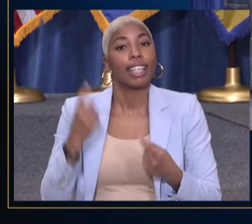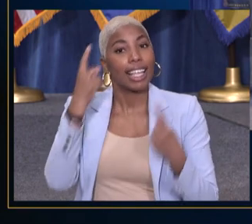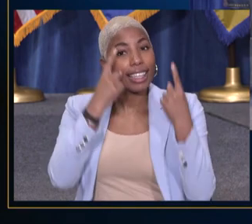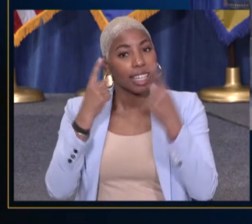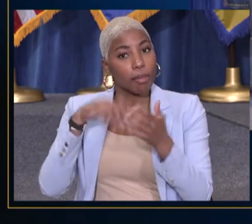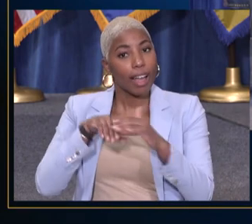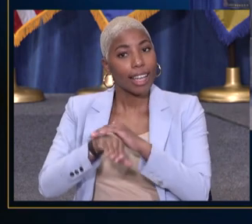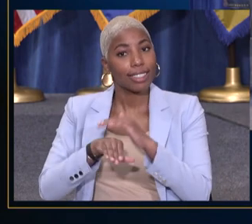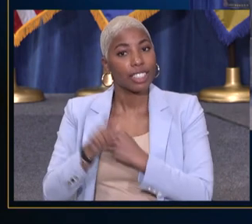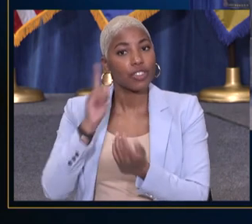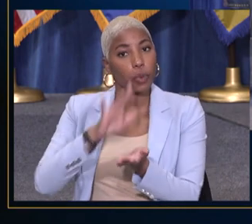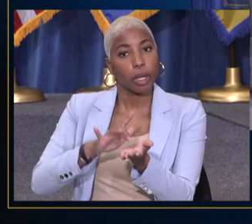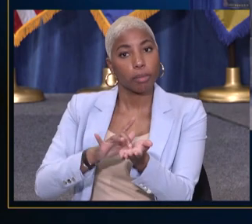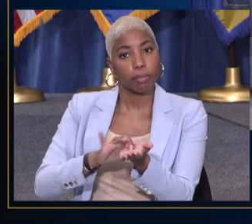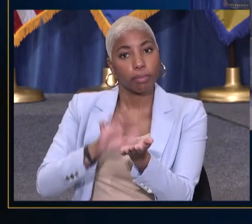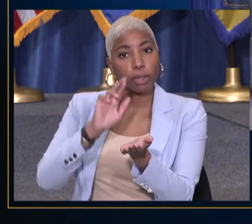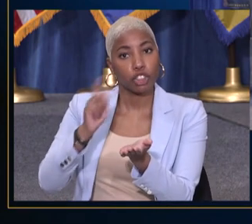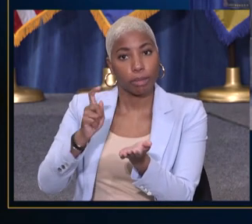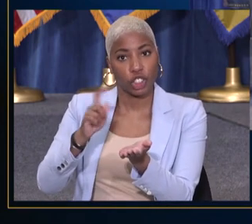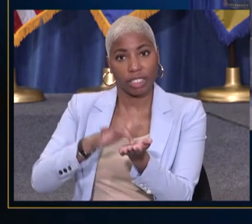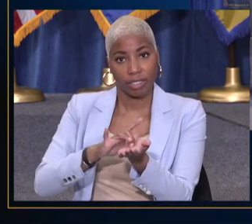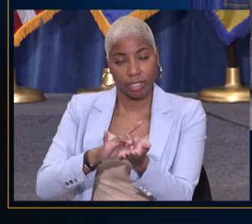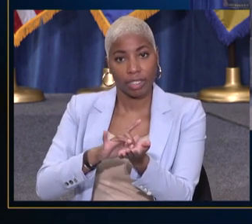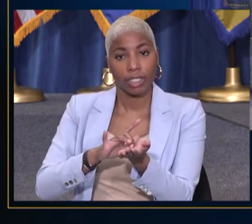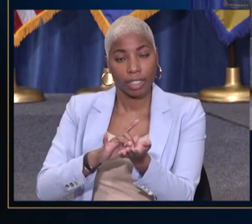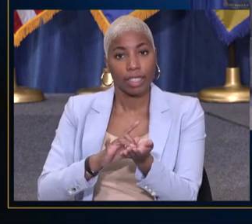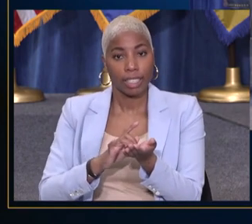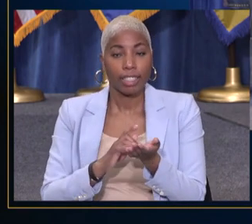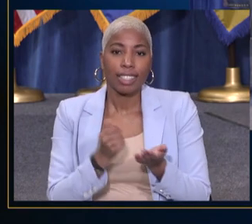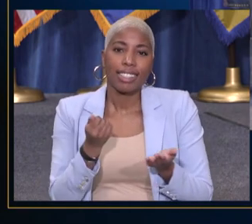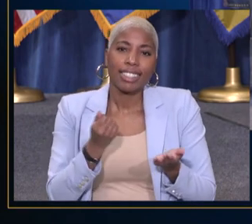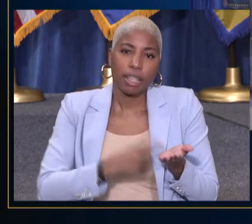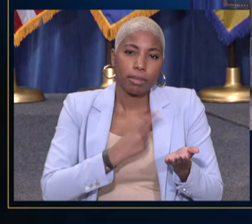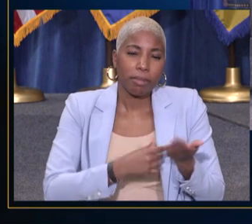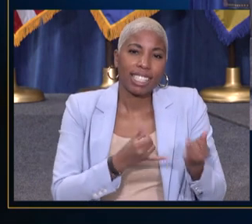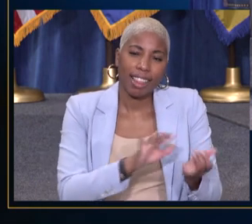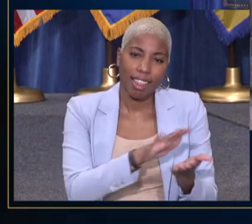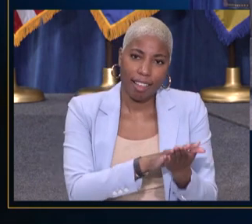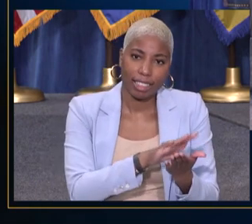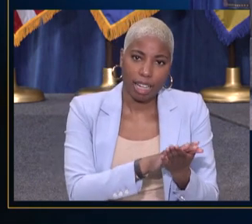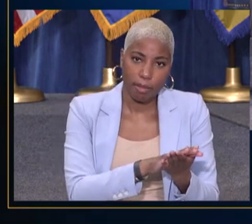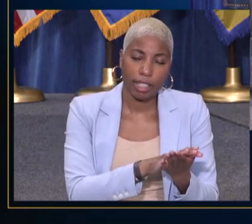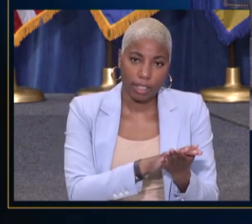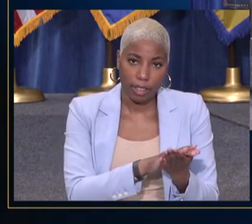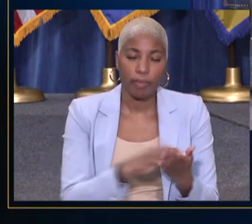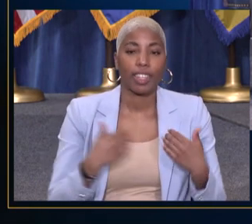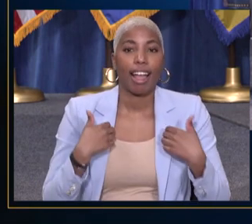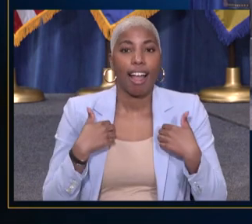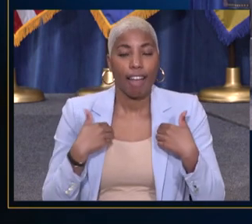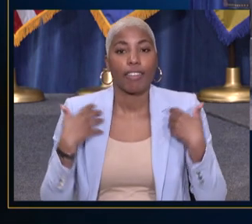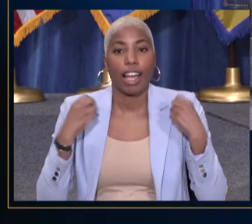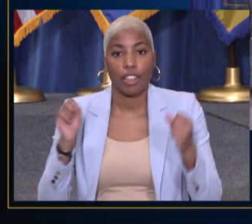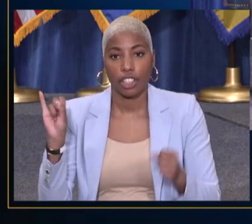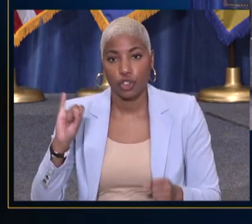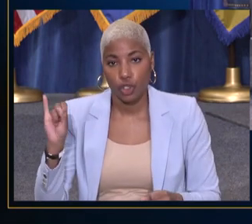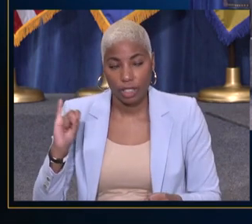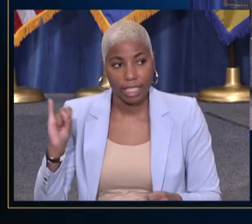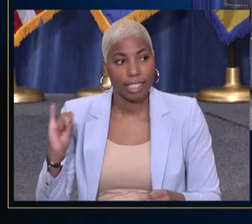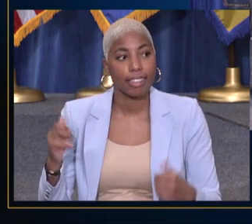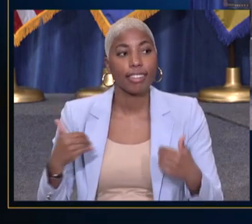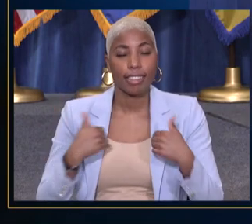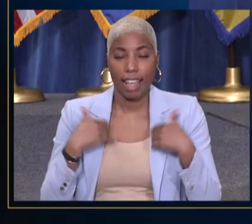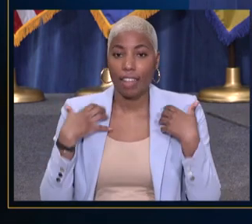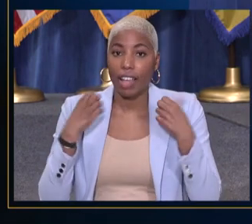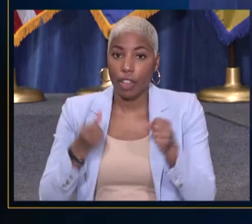prescription drugs, and for some people, it's still academic, because we have good health insurance, we have good health